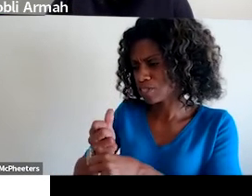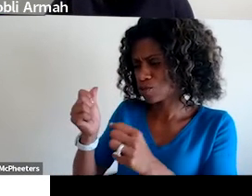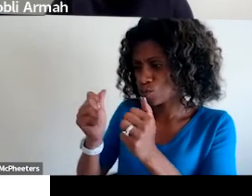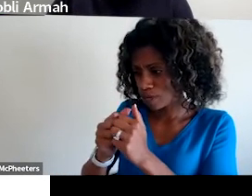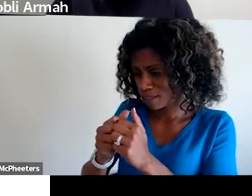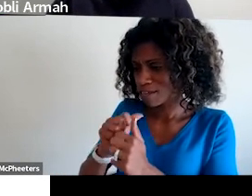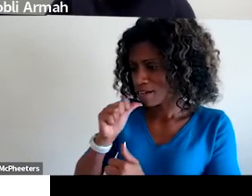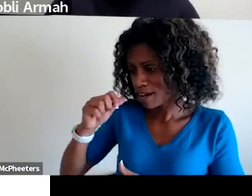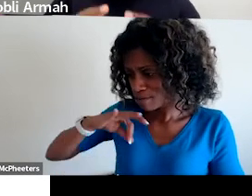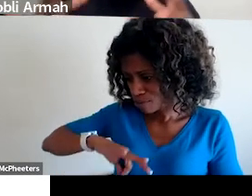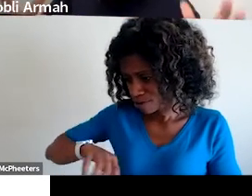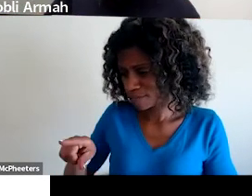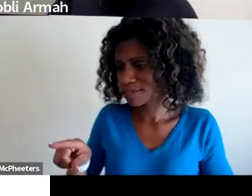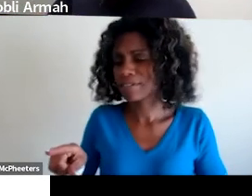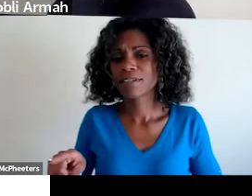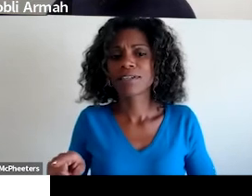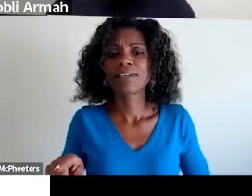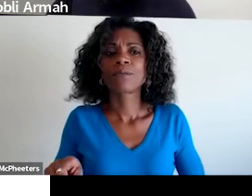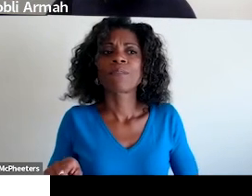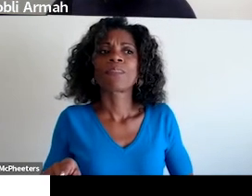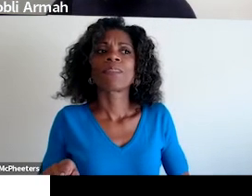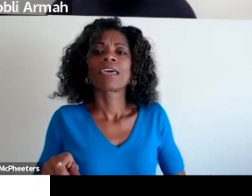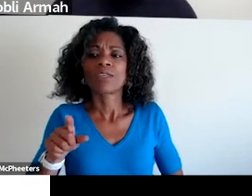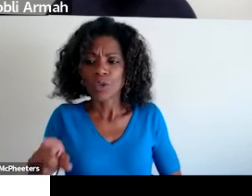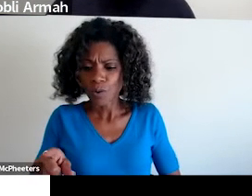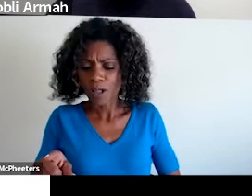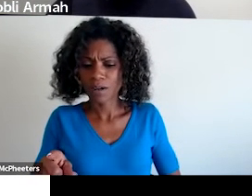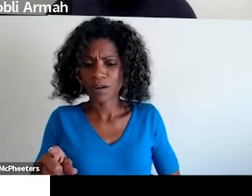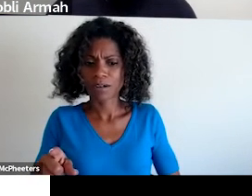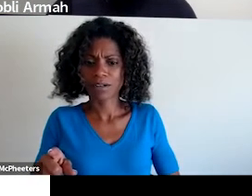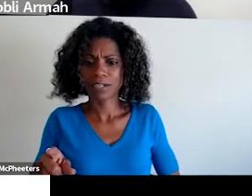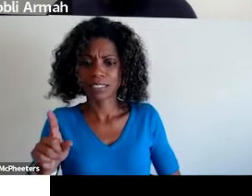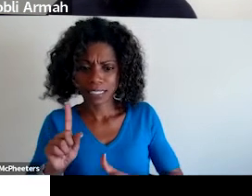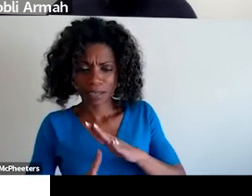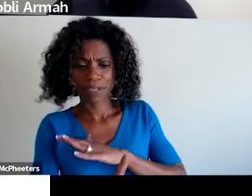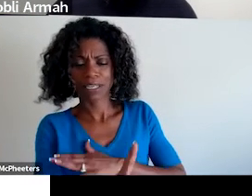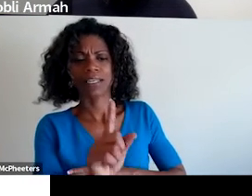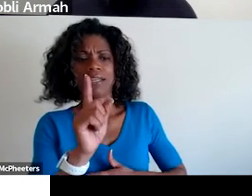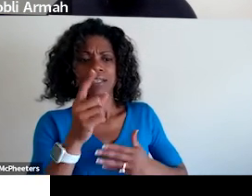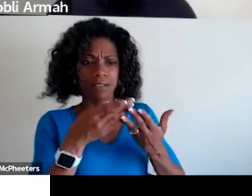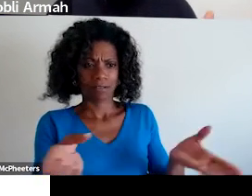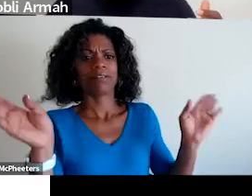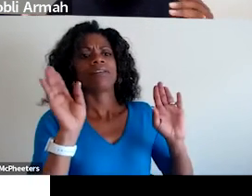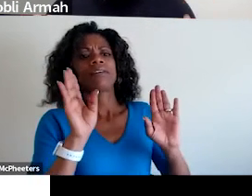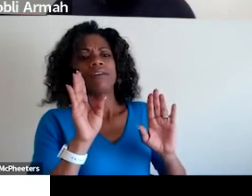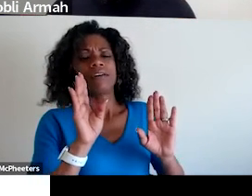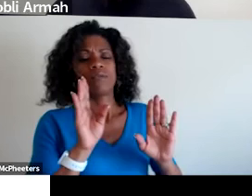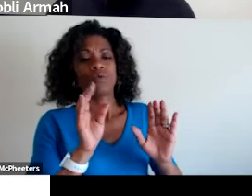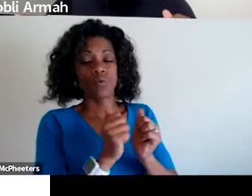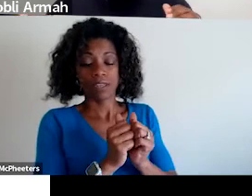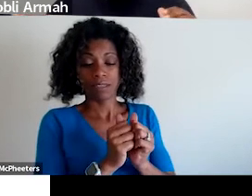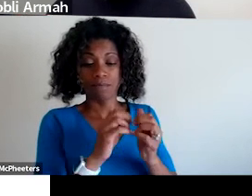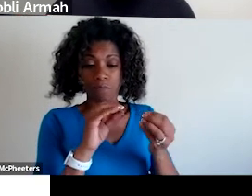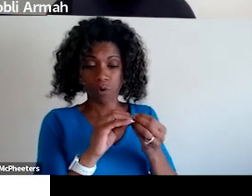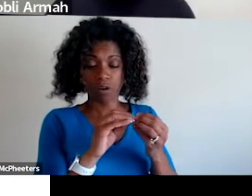are the best stewards of this broader discussion around equity, what are you going to do with the trust? And so there's 3